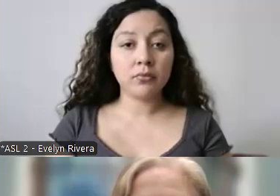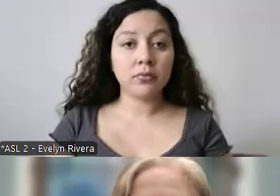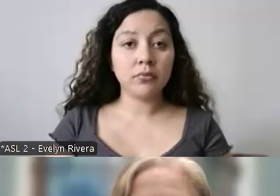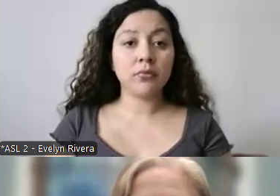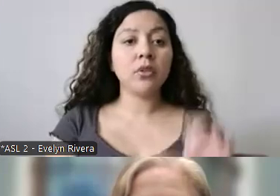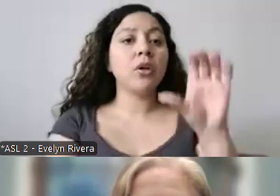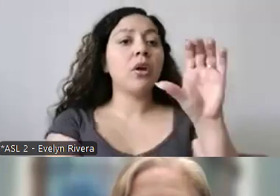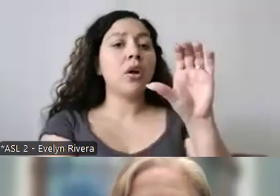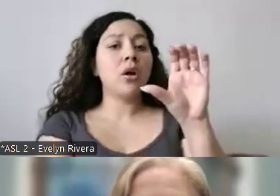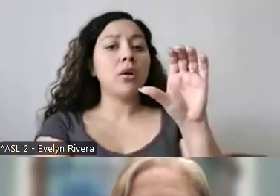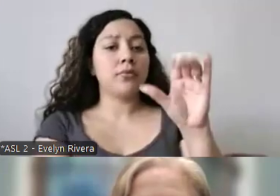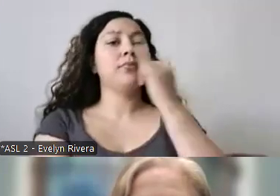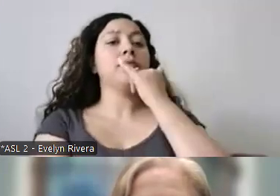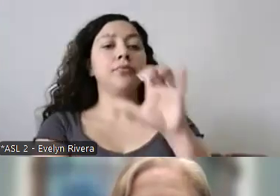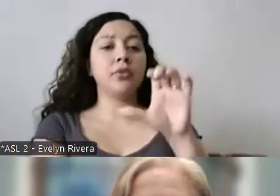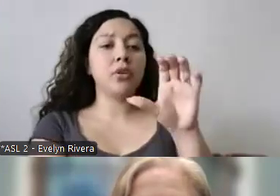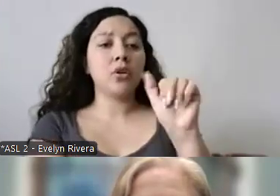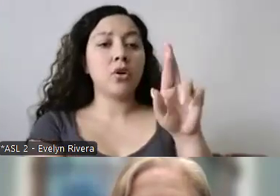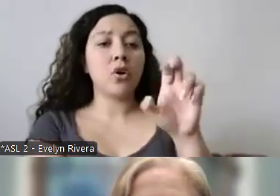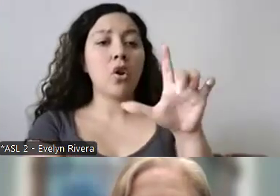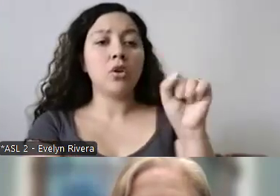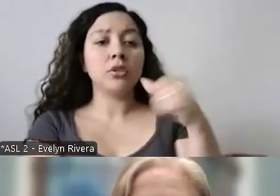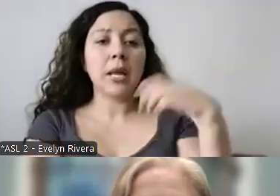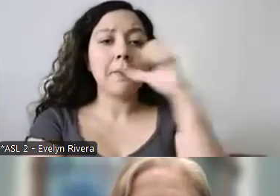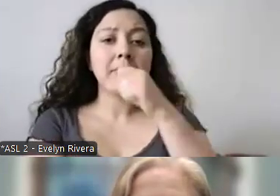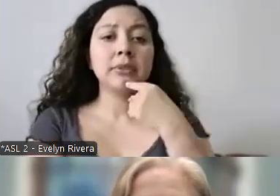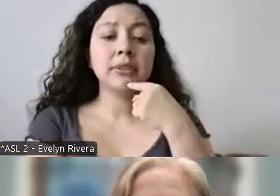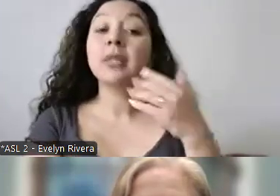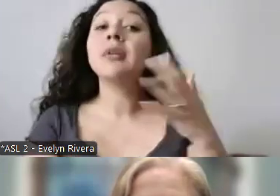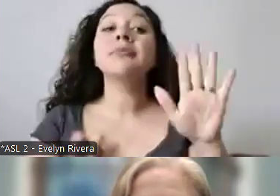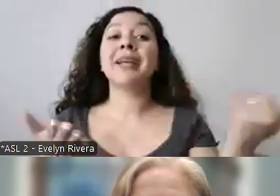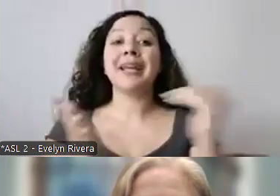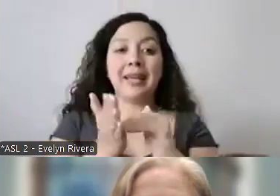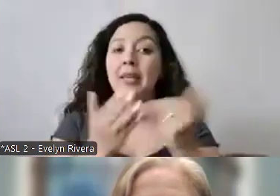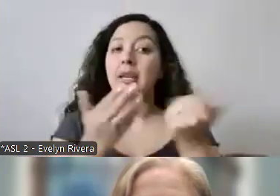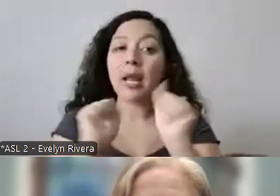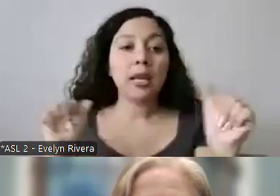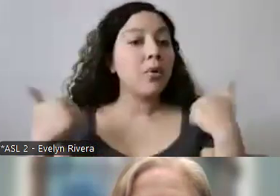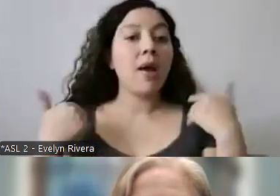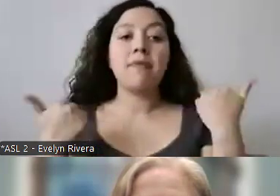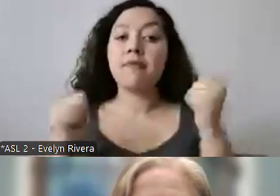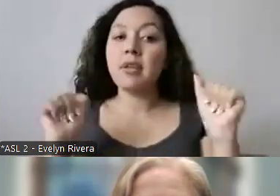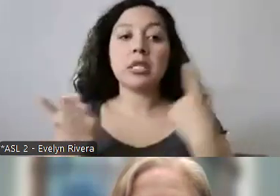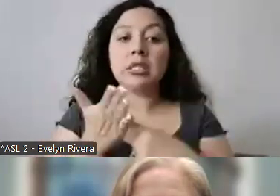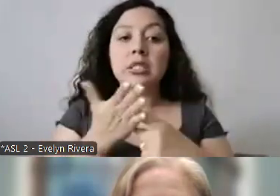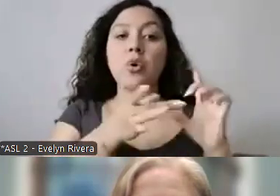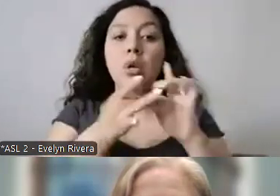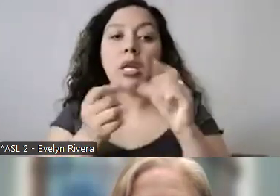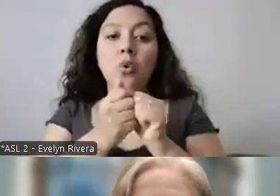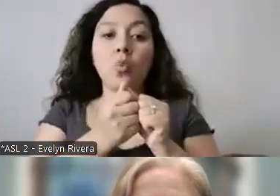Carlos, I'm sorry, I missed what you just said. Anybody have any discussion about the research that